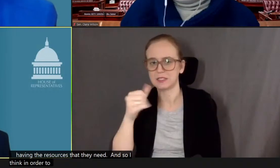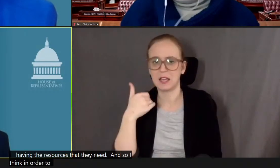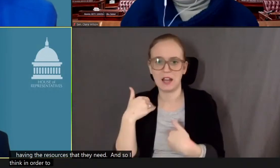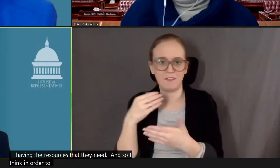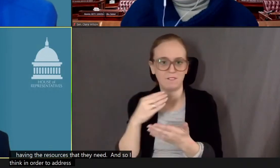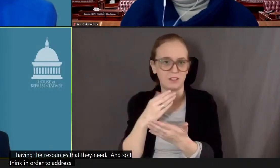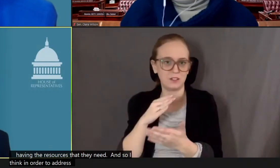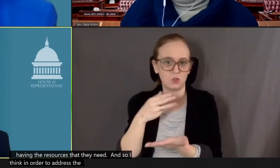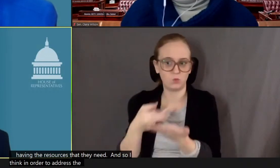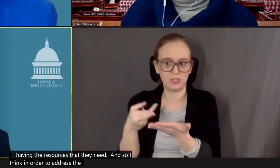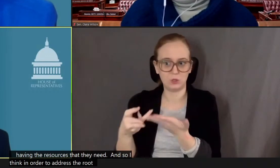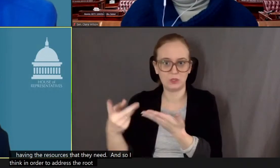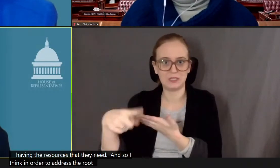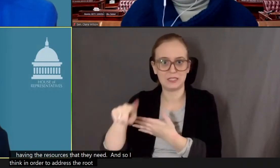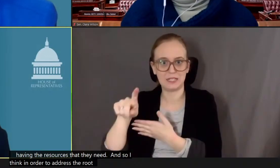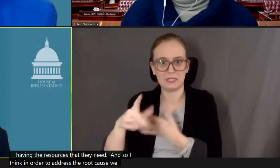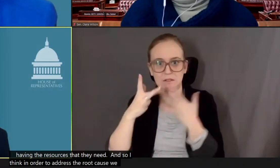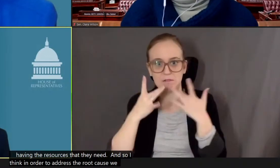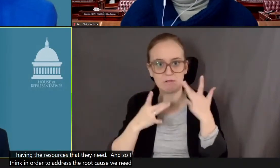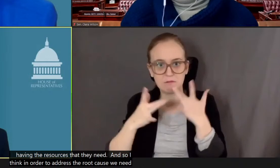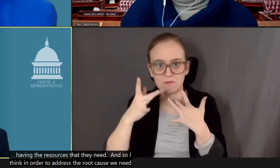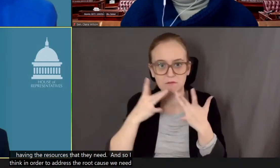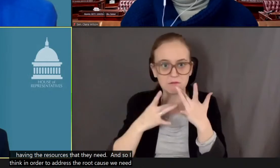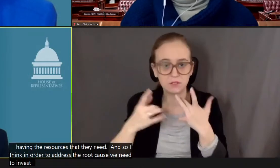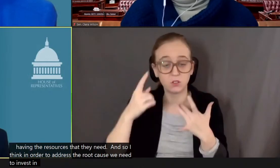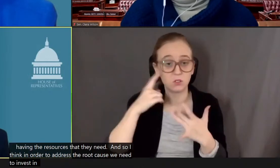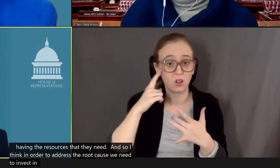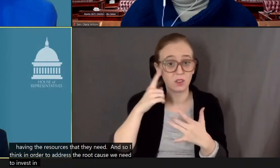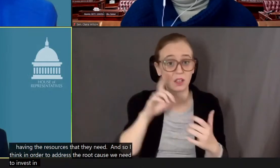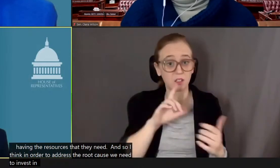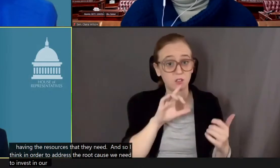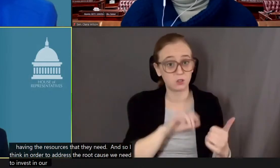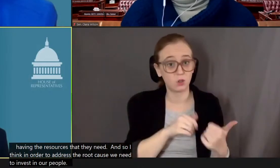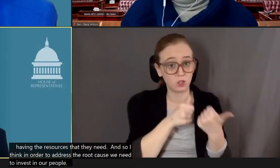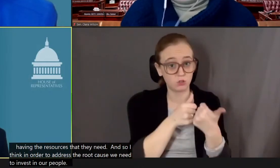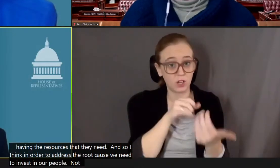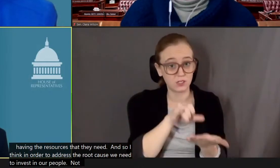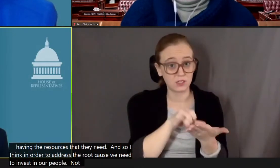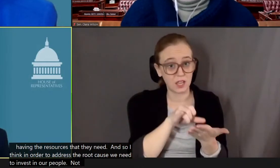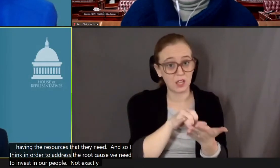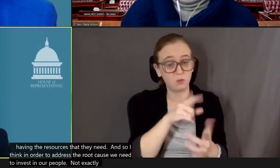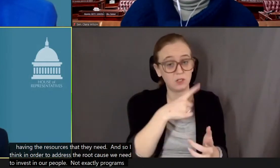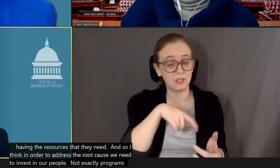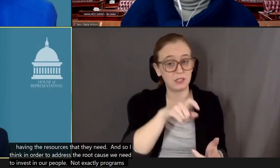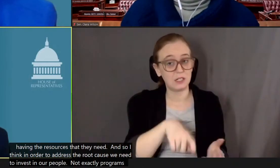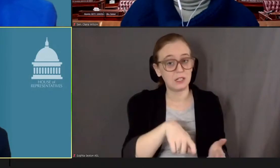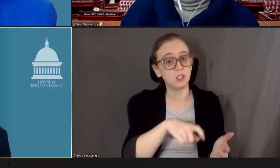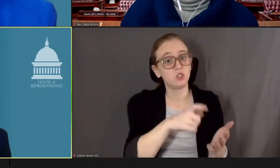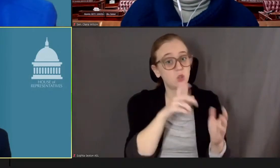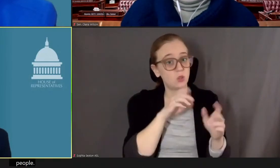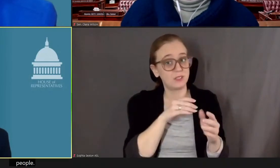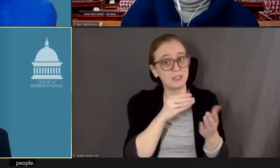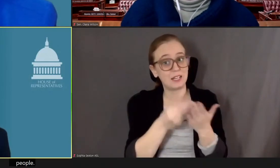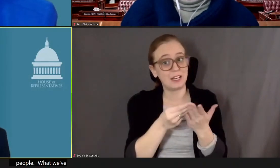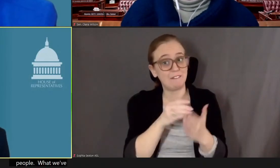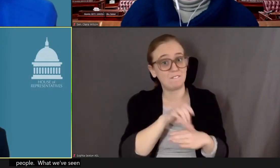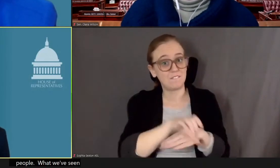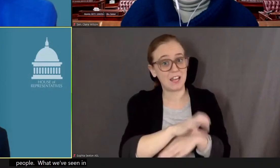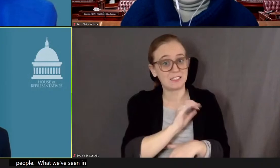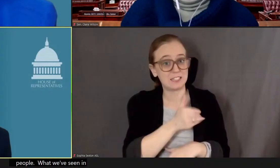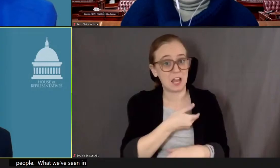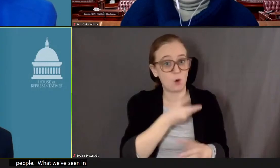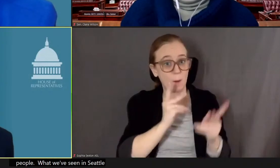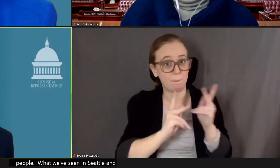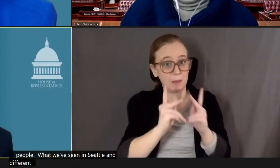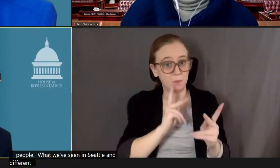cause, we need to invest in our people, not exactly programs, but people. What we've seen in Seattle and different places